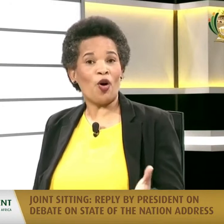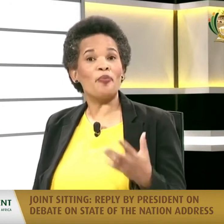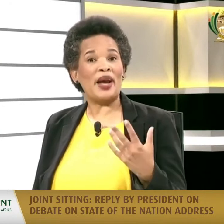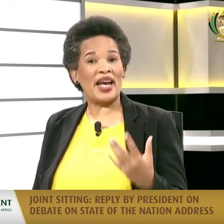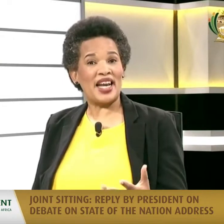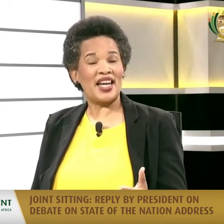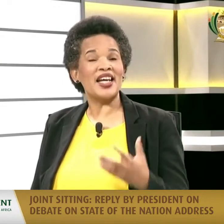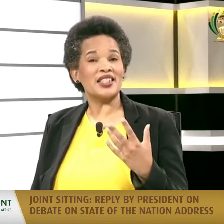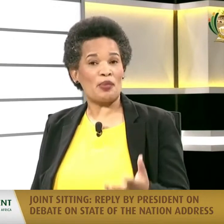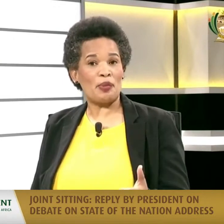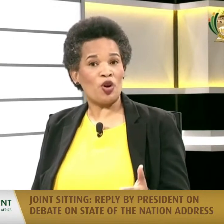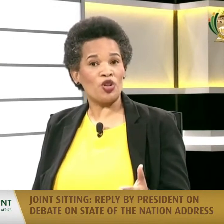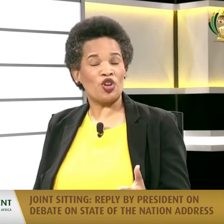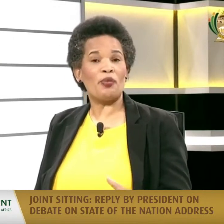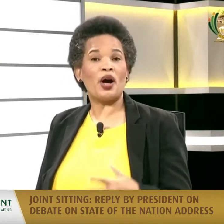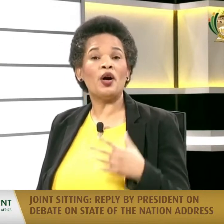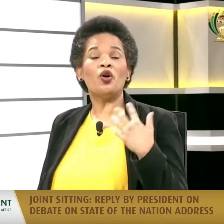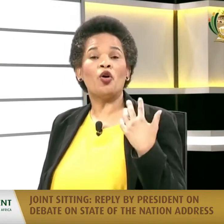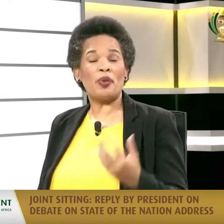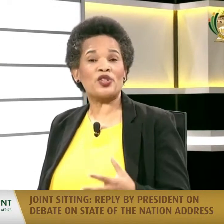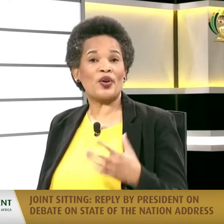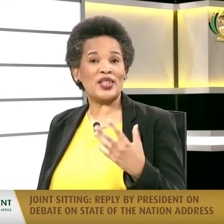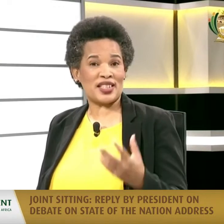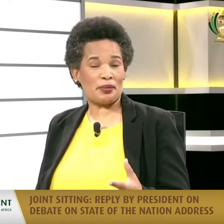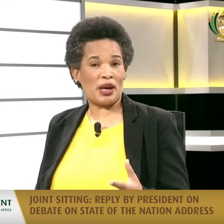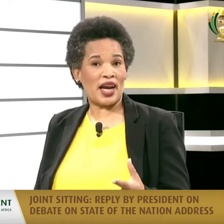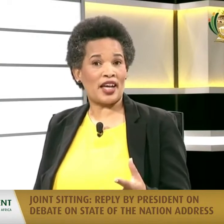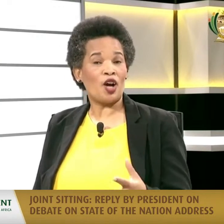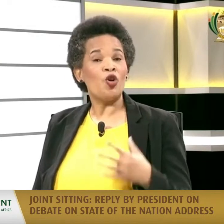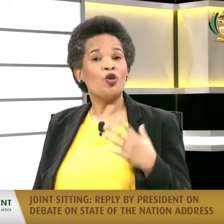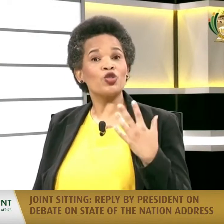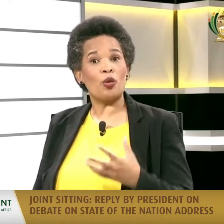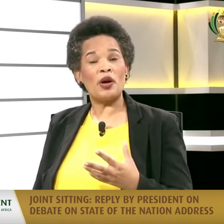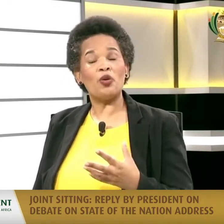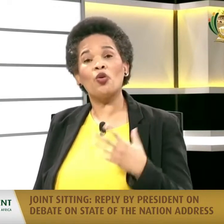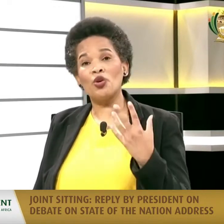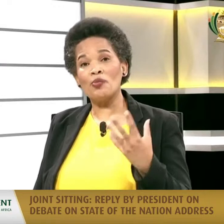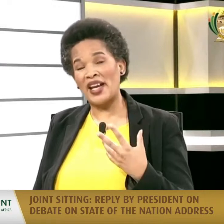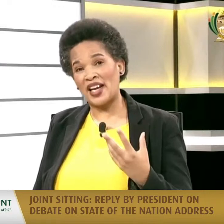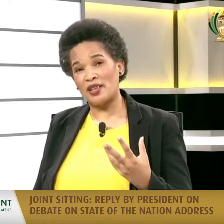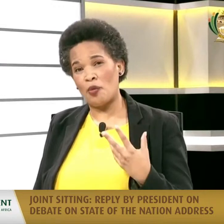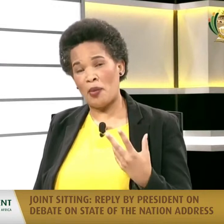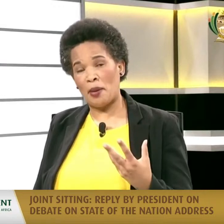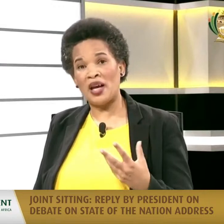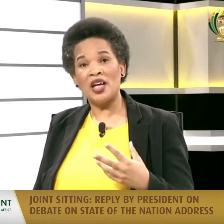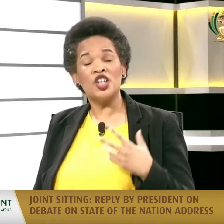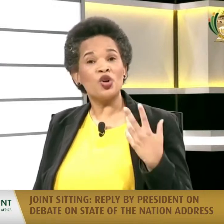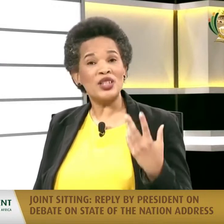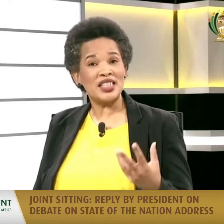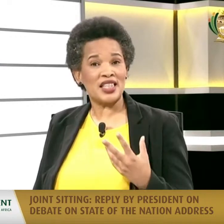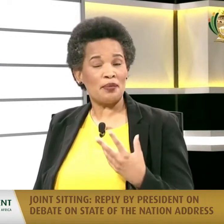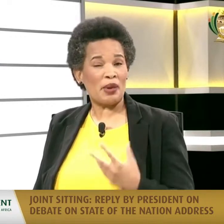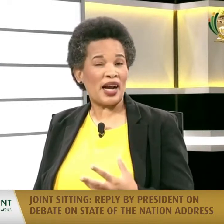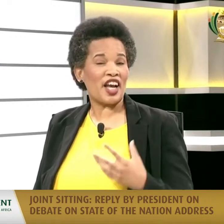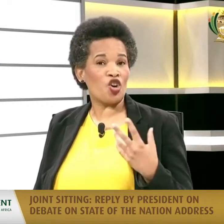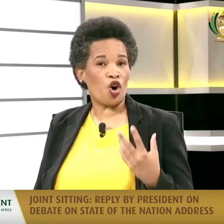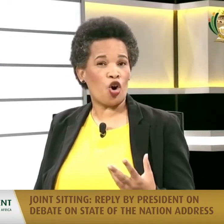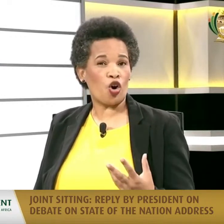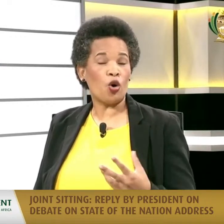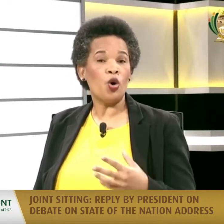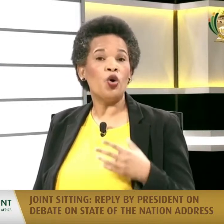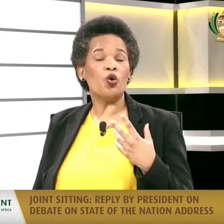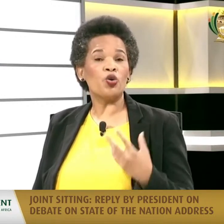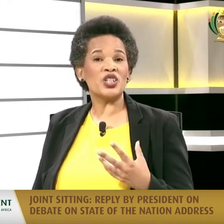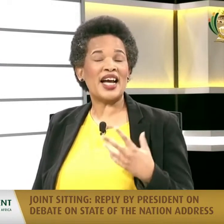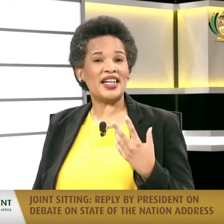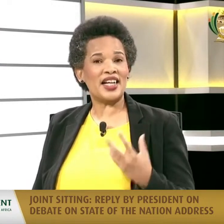umnyango lo obhekelele ezamaphondo noma ukuphathwa kwezasemakhaya uzobe ukhuluma nani bomama nosisi emakhaya